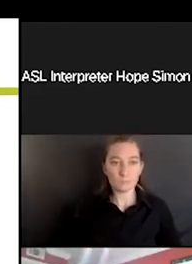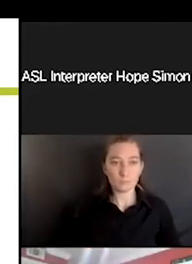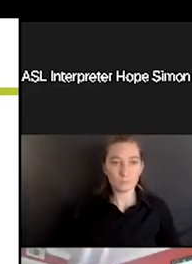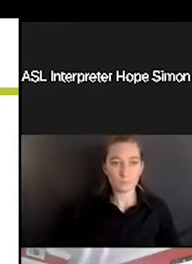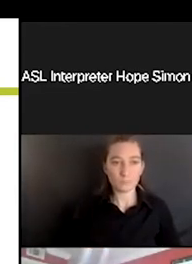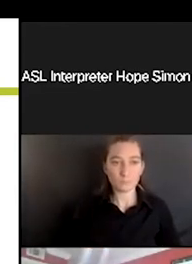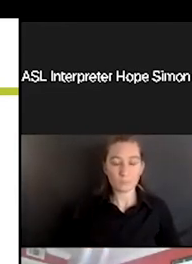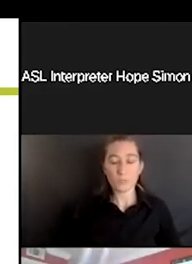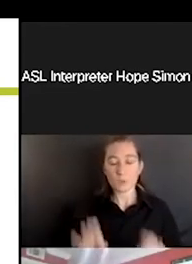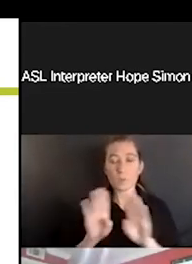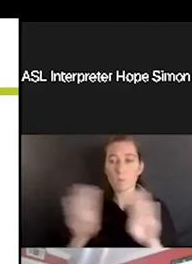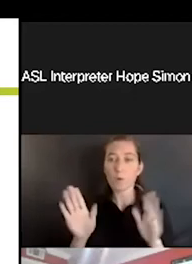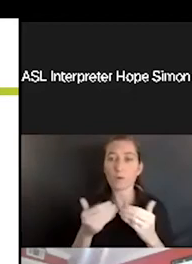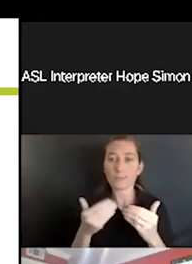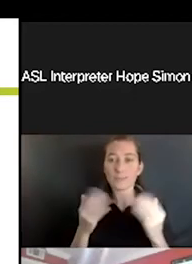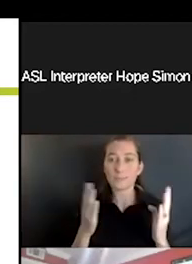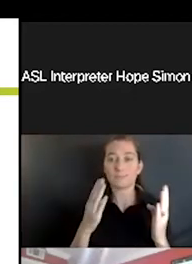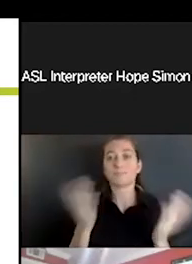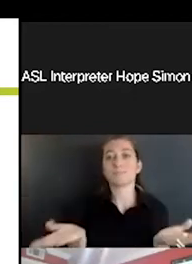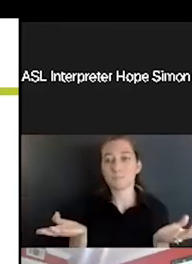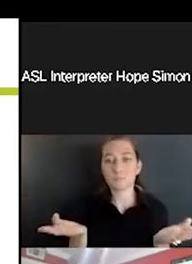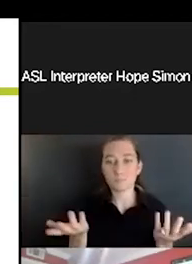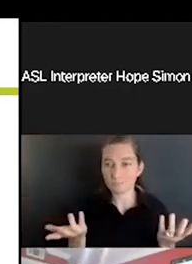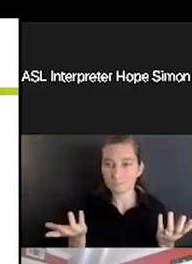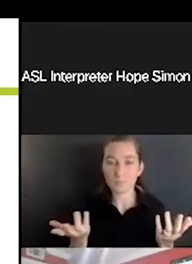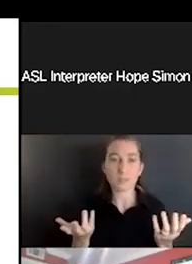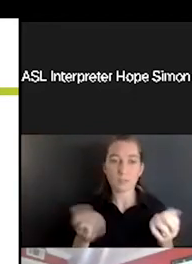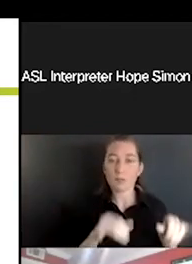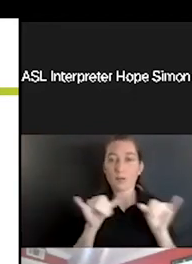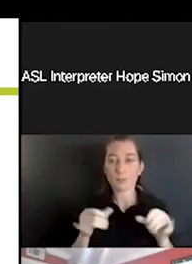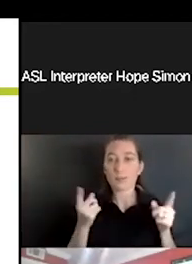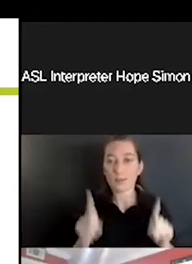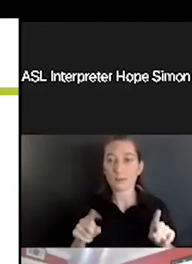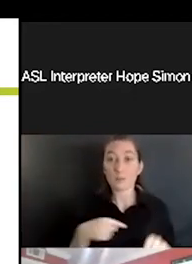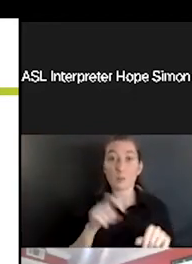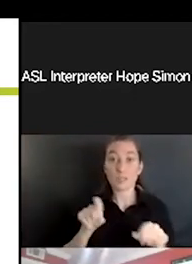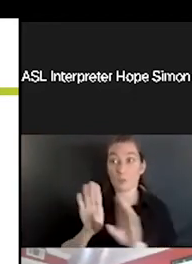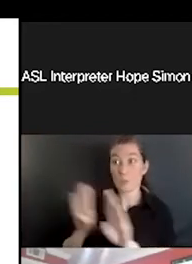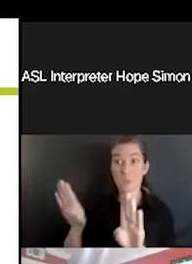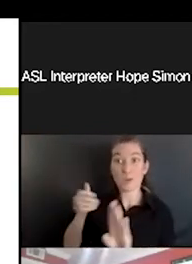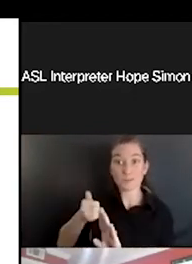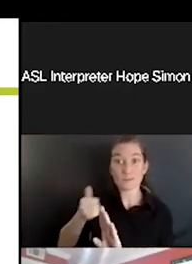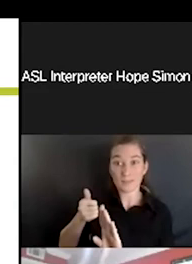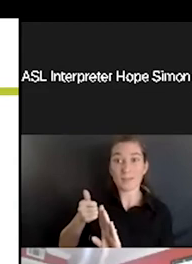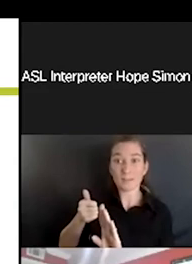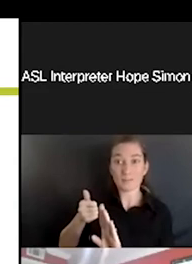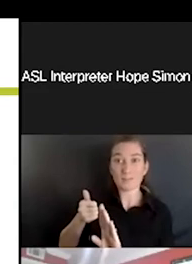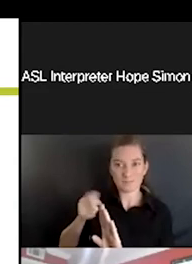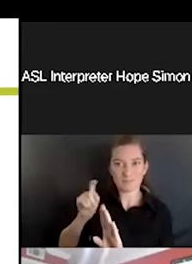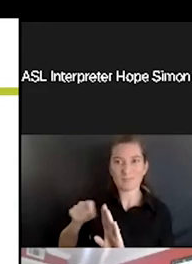sometimes this is the most common, but oftentimes we actually do have to reinforce the wall themselves. It really depends on the thickness of the